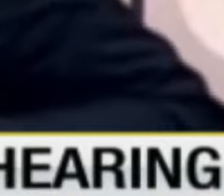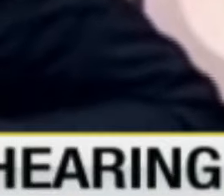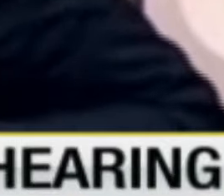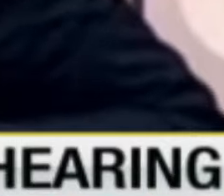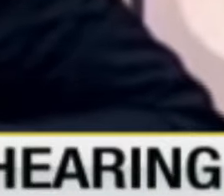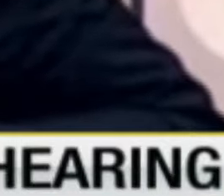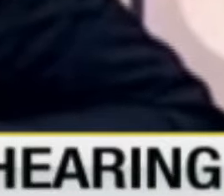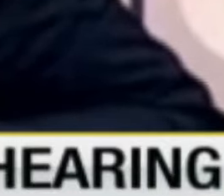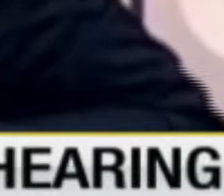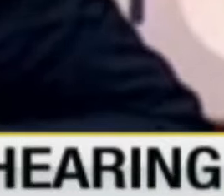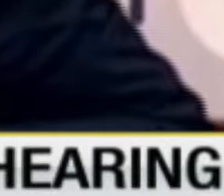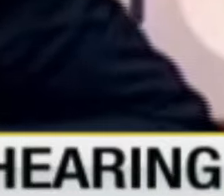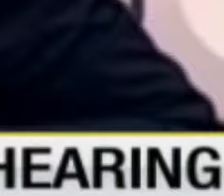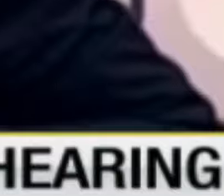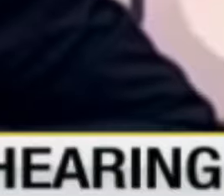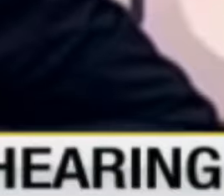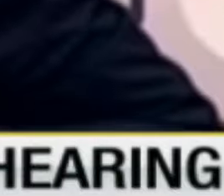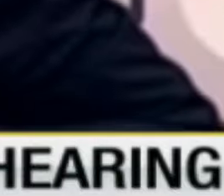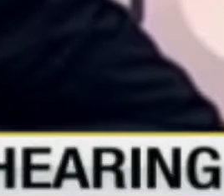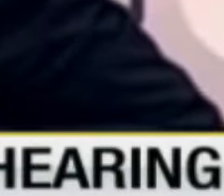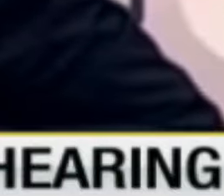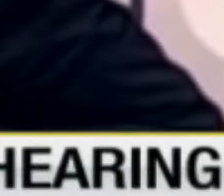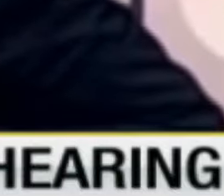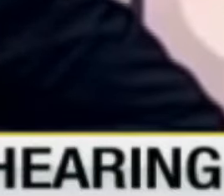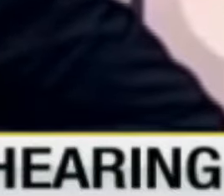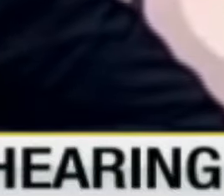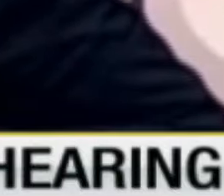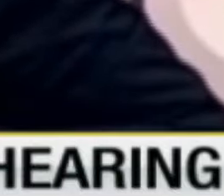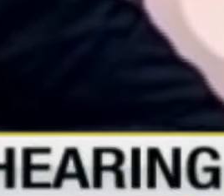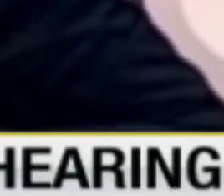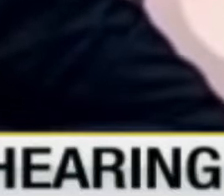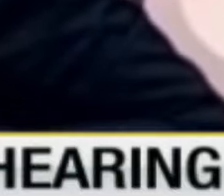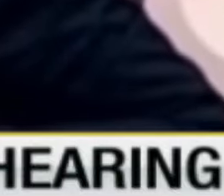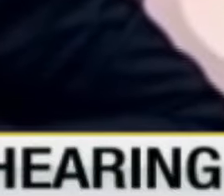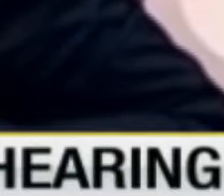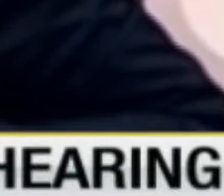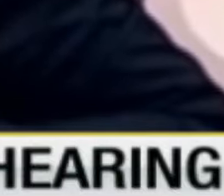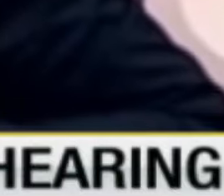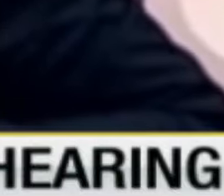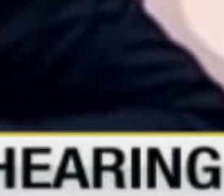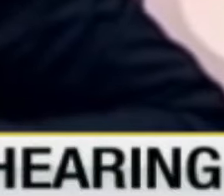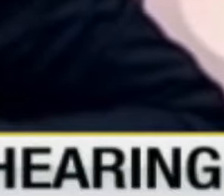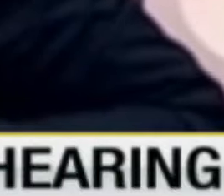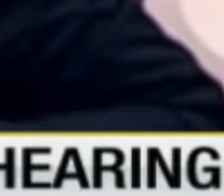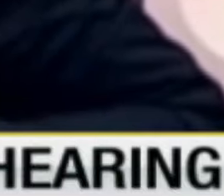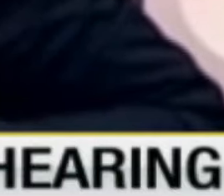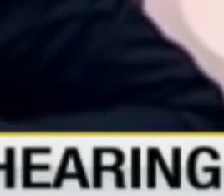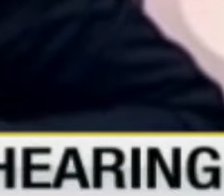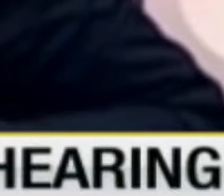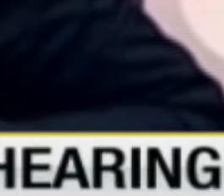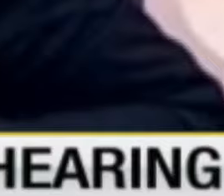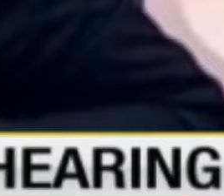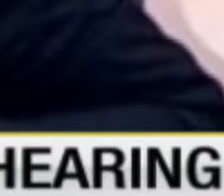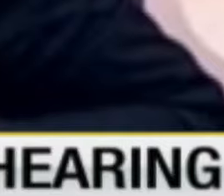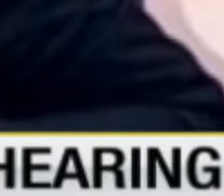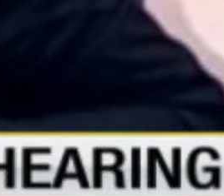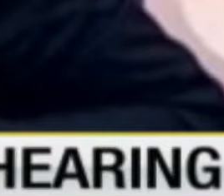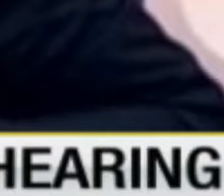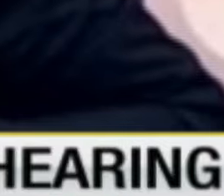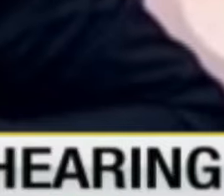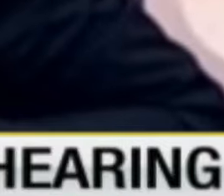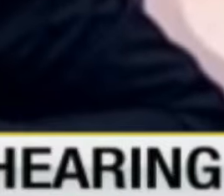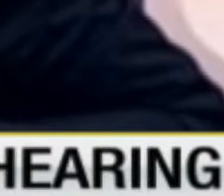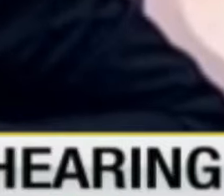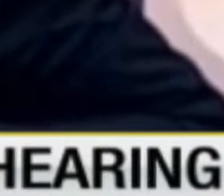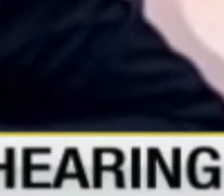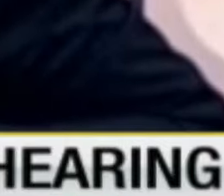How is the Meru County Assembly expected to function if its oversight function has been crippled by the executive?